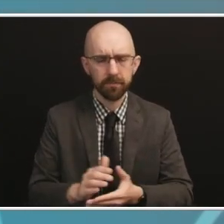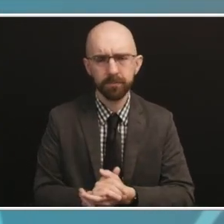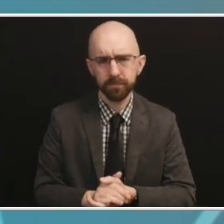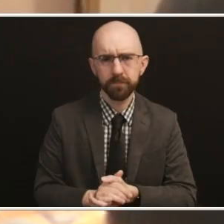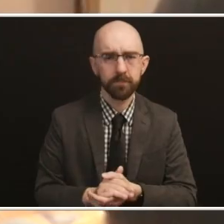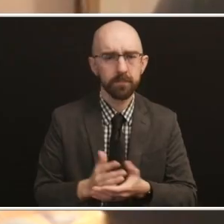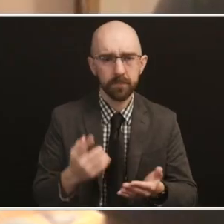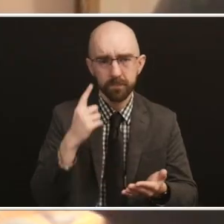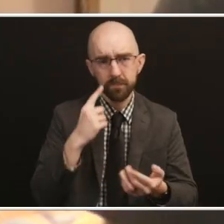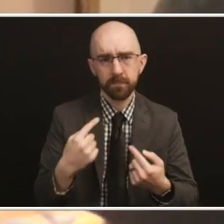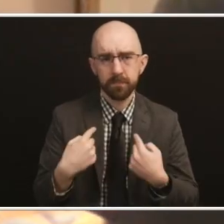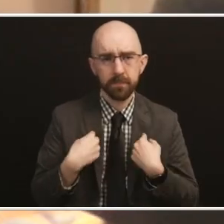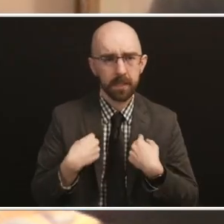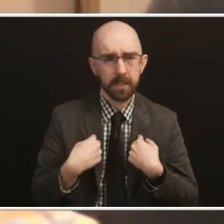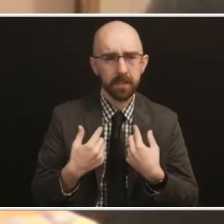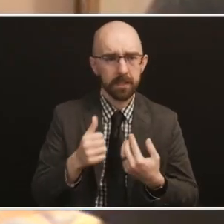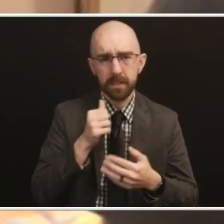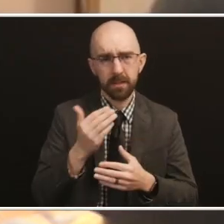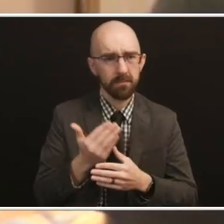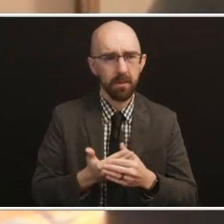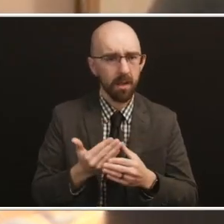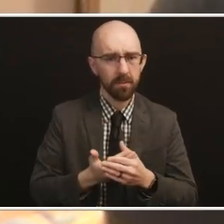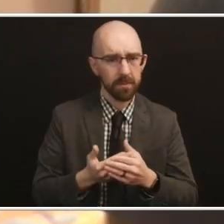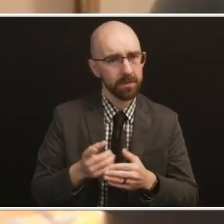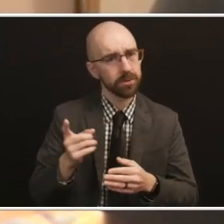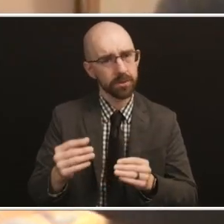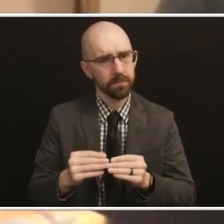For me, it didn't bother me as much as her.